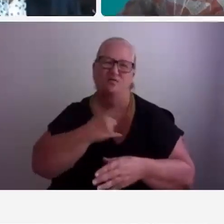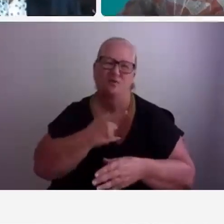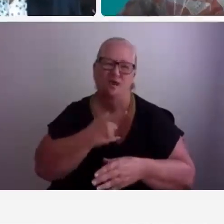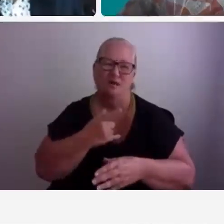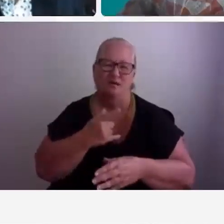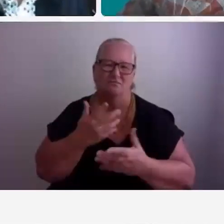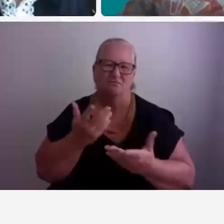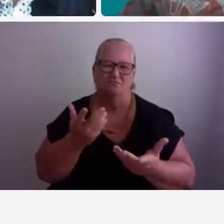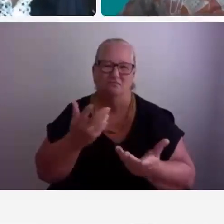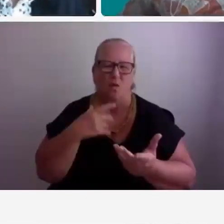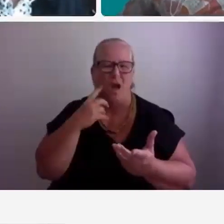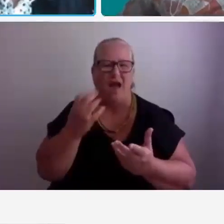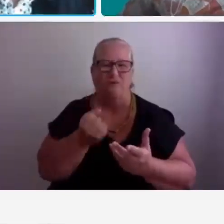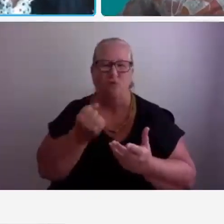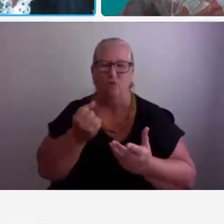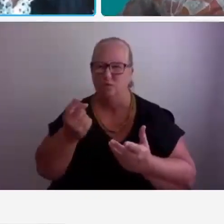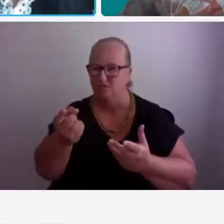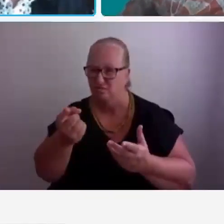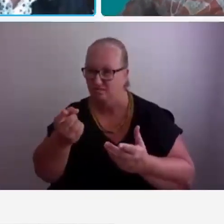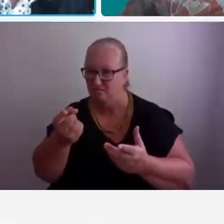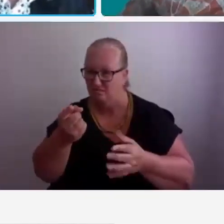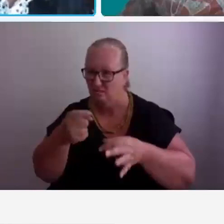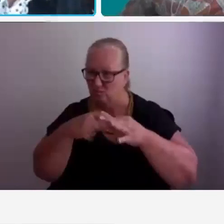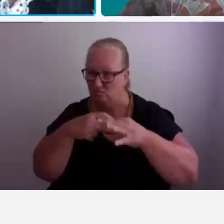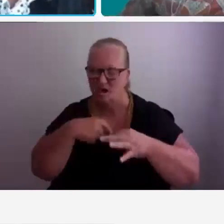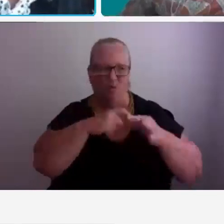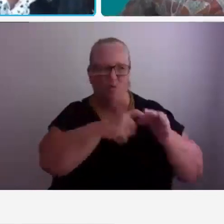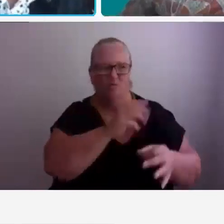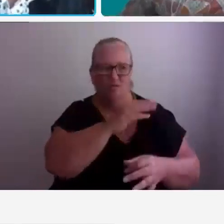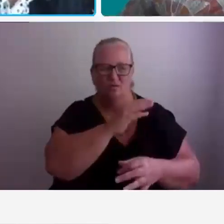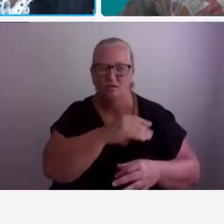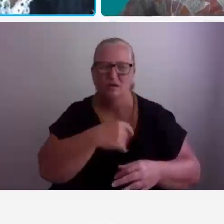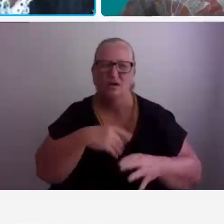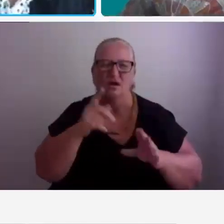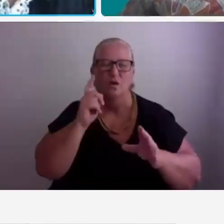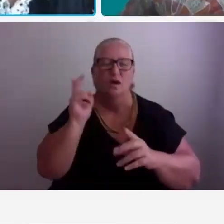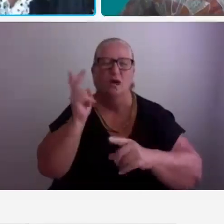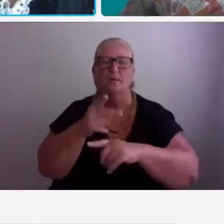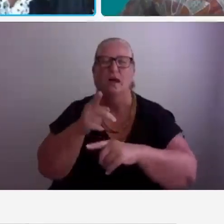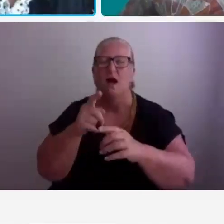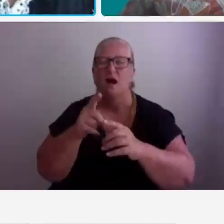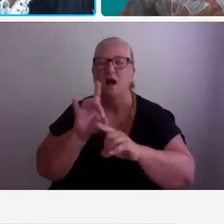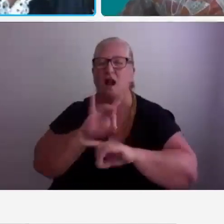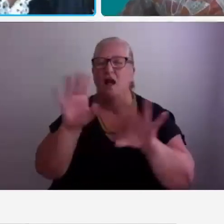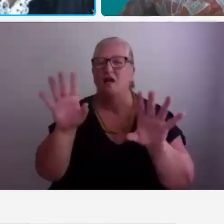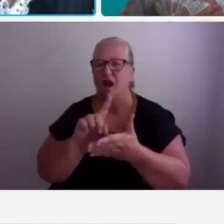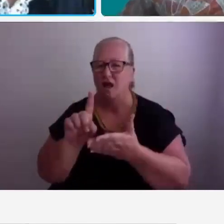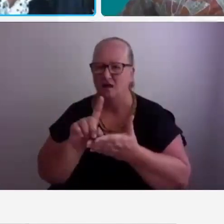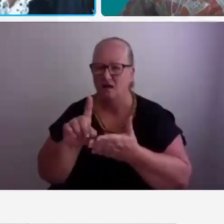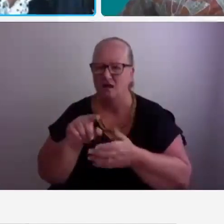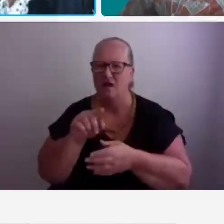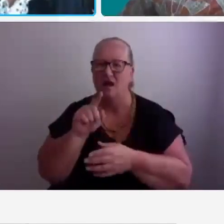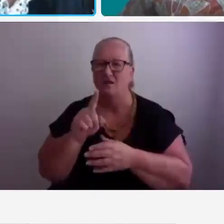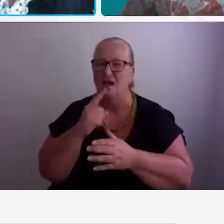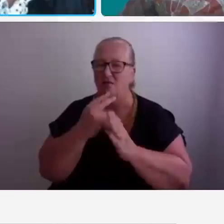and consult with some other people in the Department of Health. We'll come back and clarify that. To the extent that ACFI reporting,